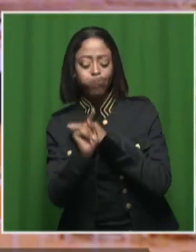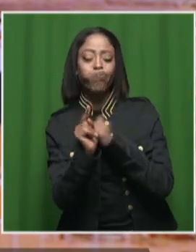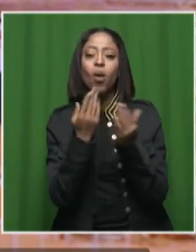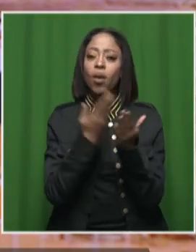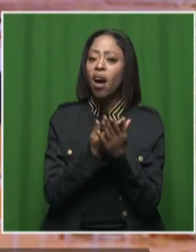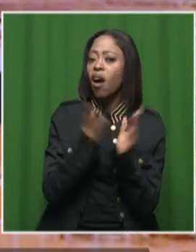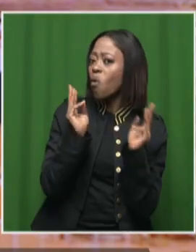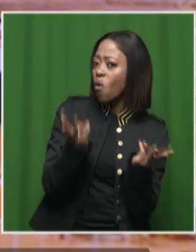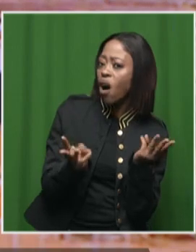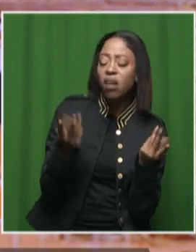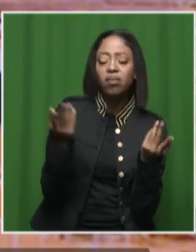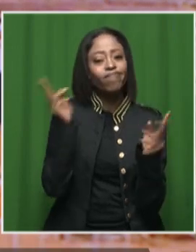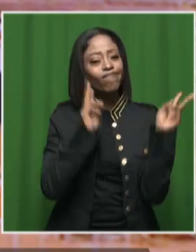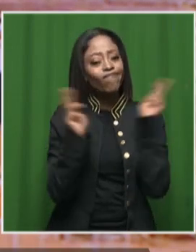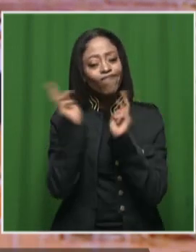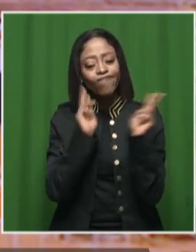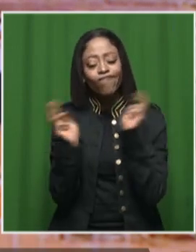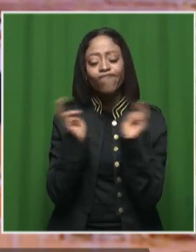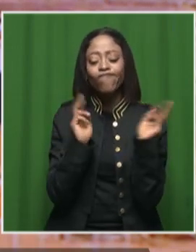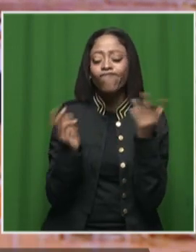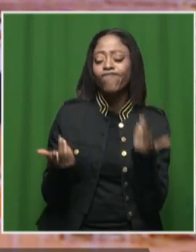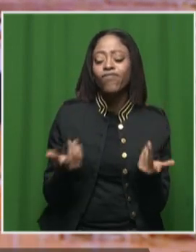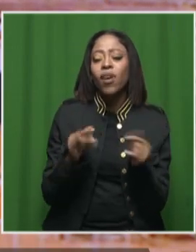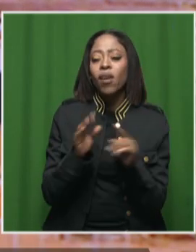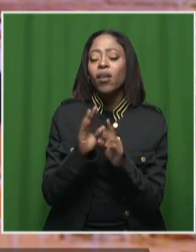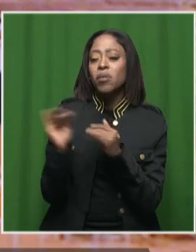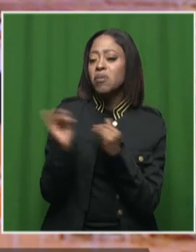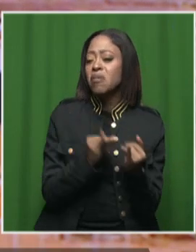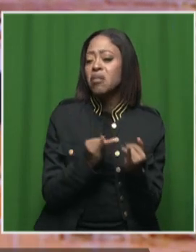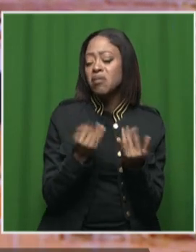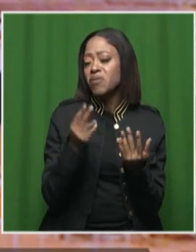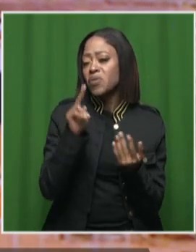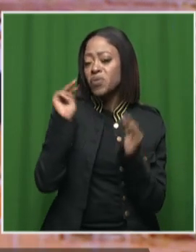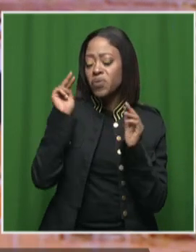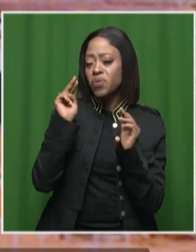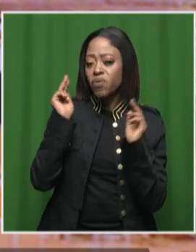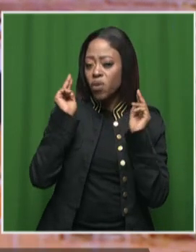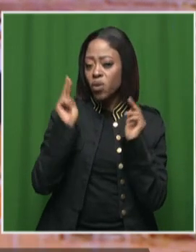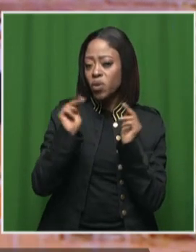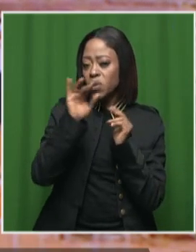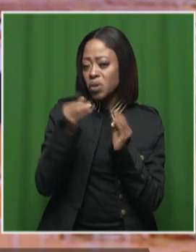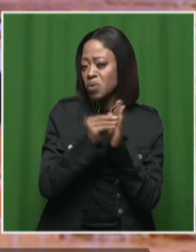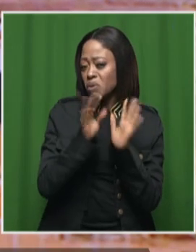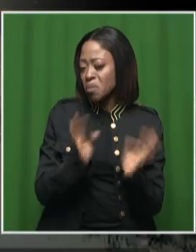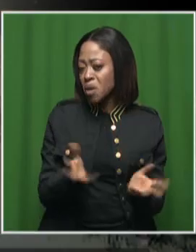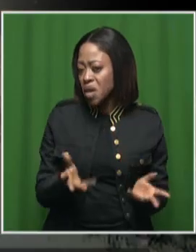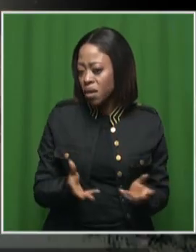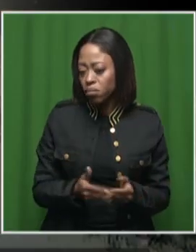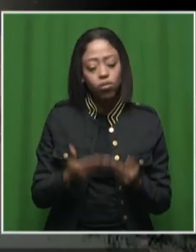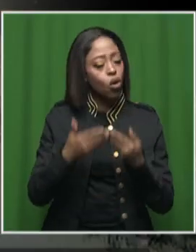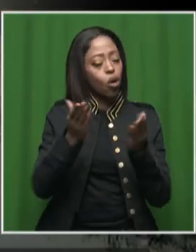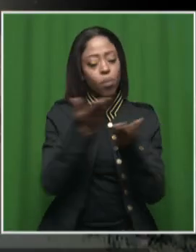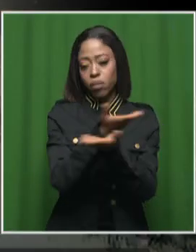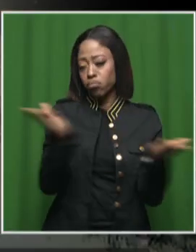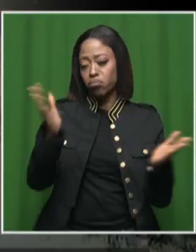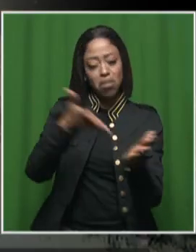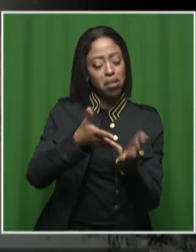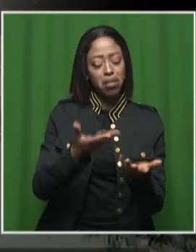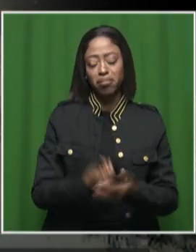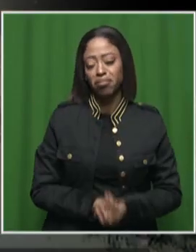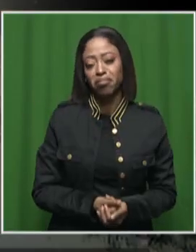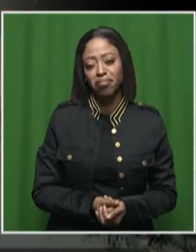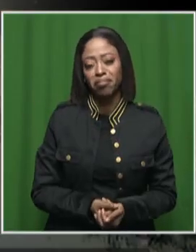watch, tune in, listen, or is it obviously an invited one and for UJ students? It is open to everyone. It is